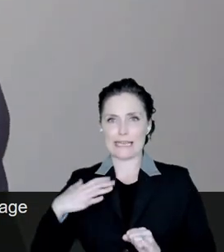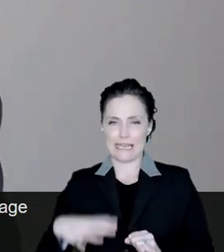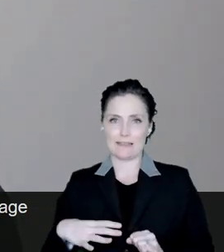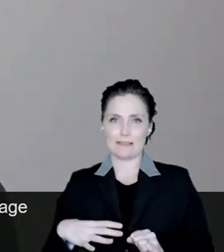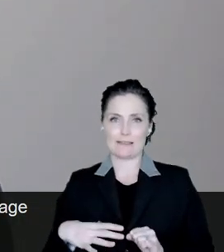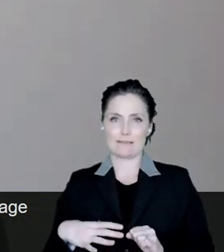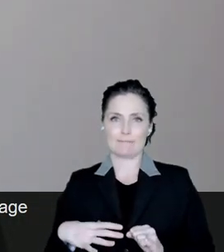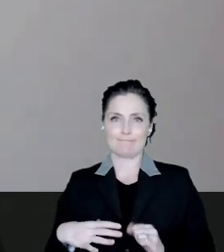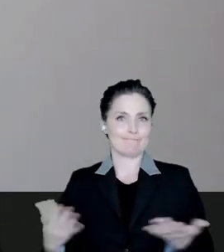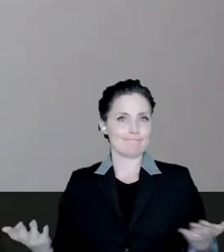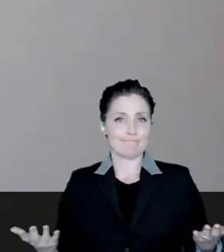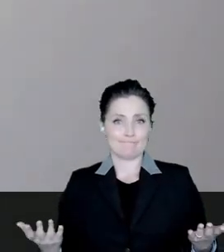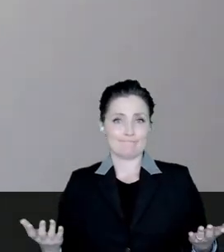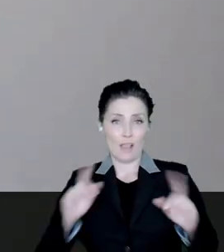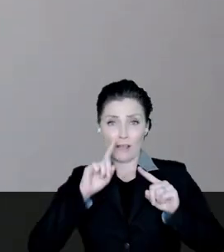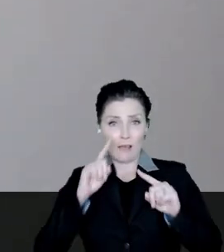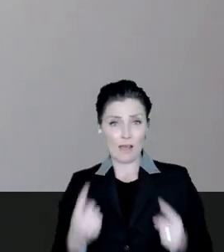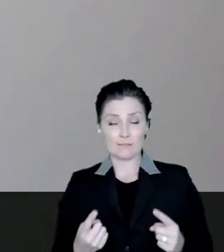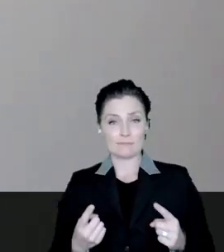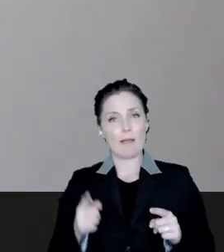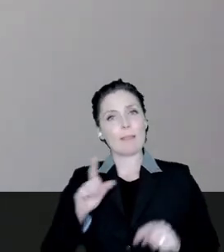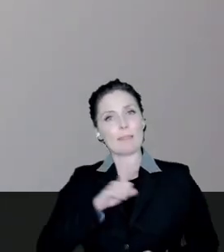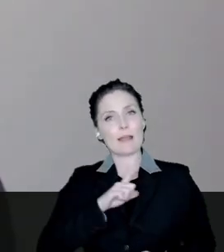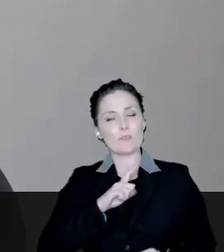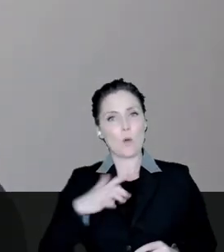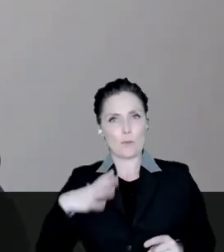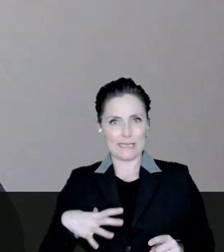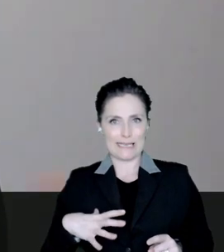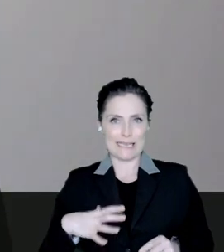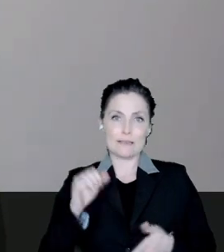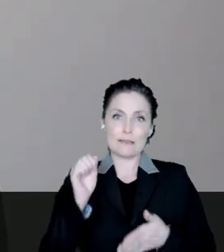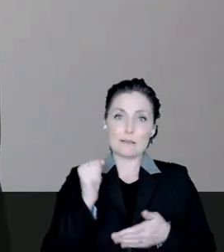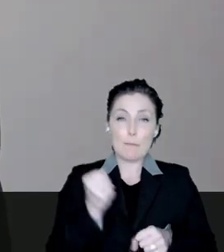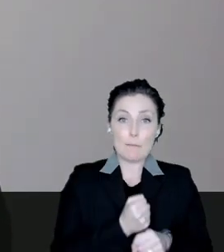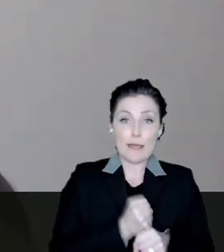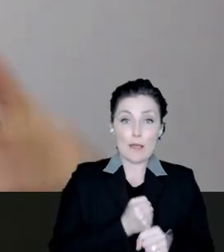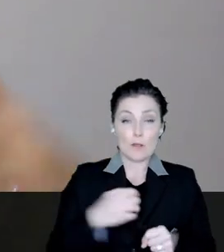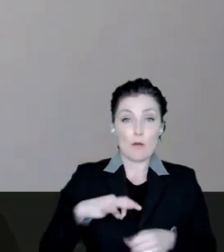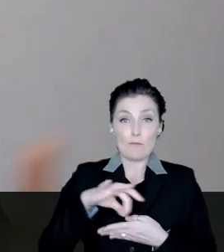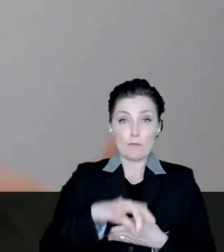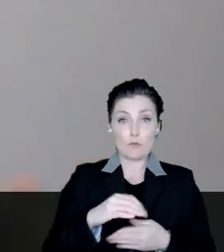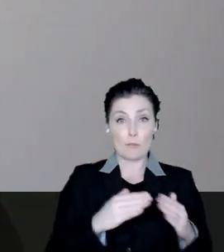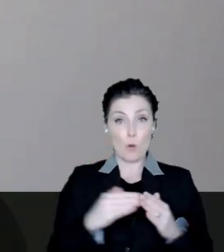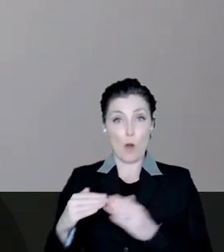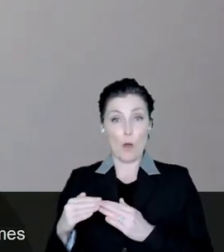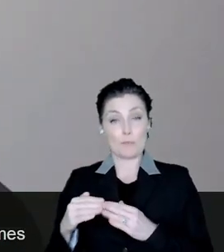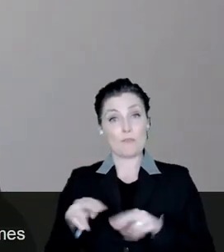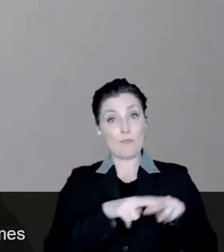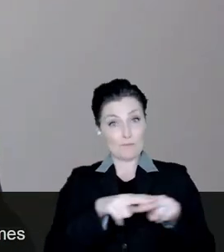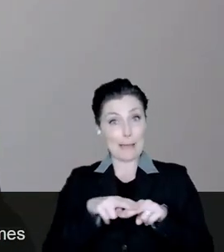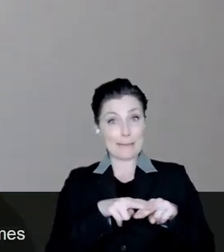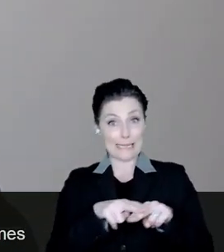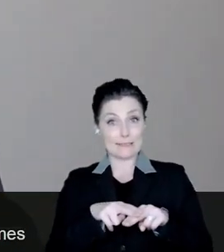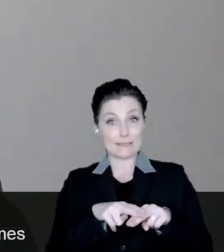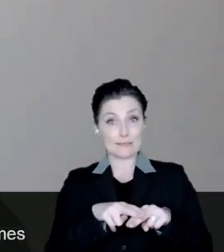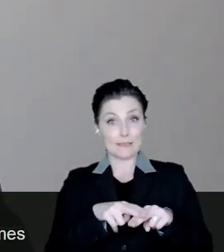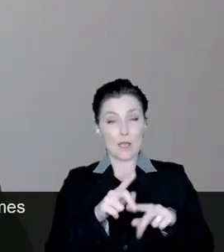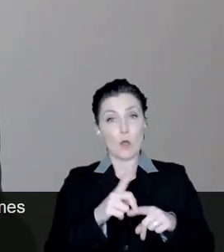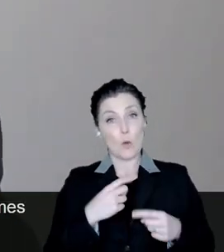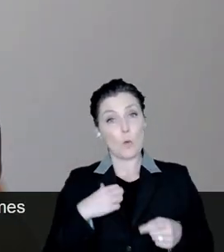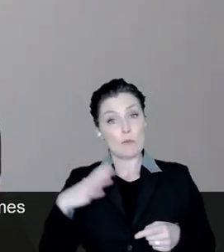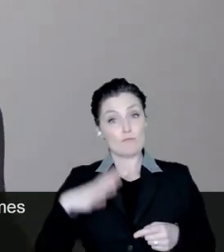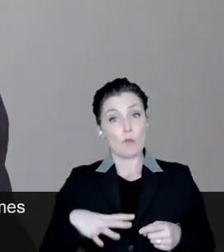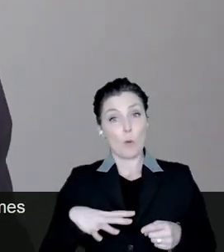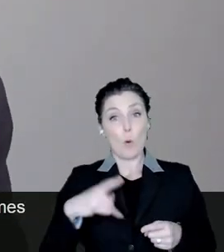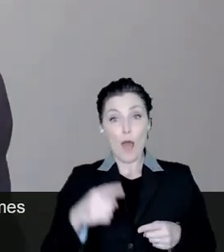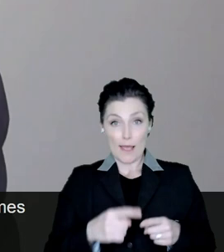have affordable homes built for families. We've now required councils to do an assessment